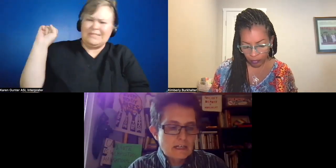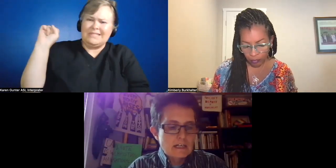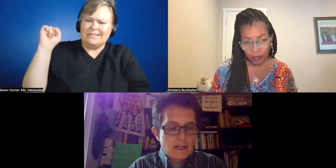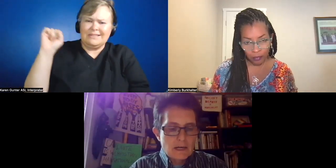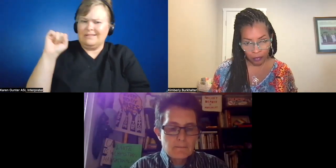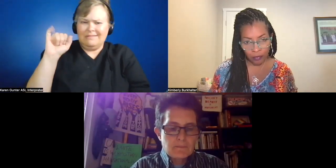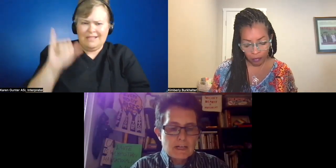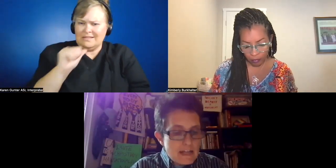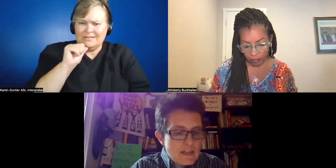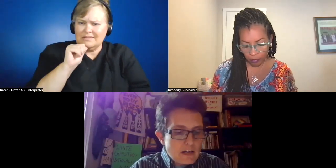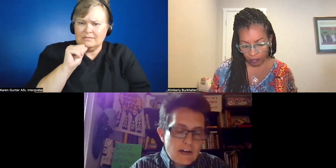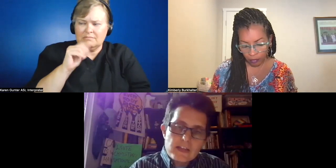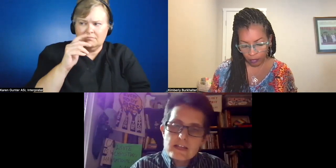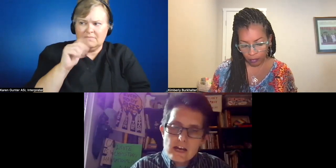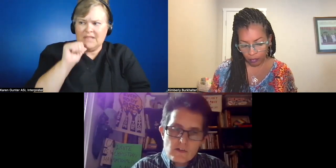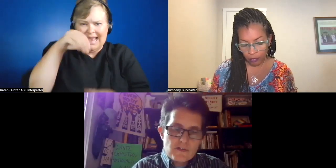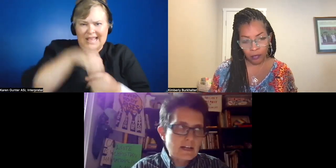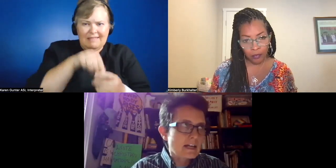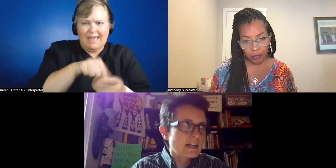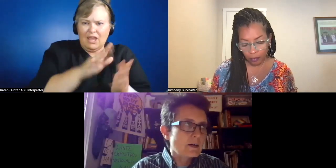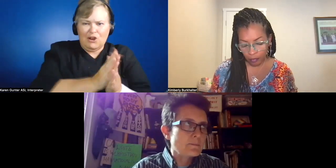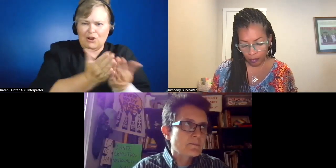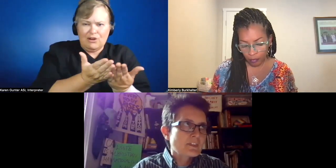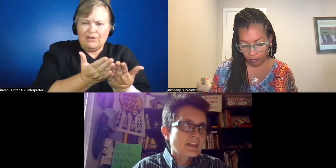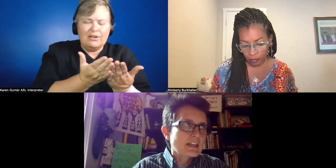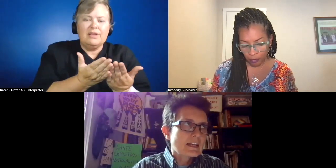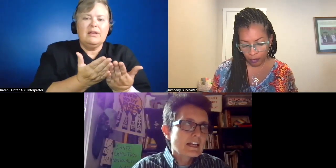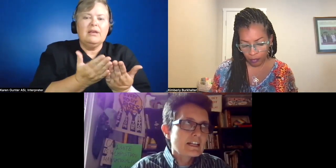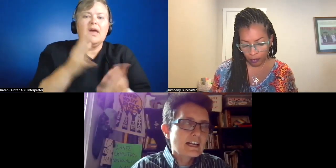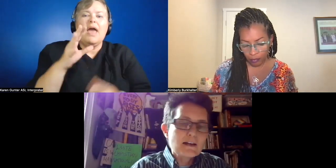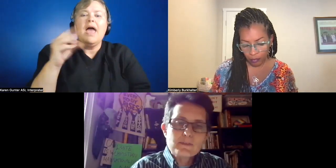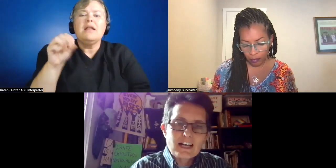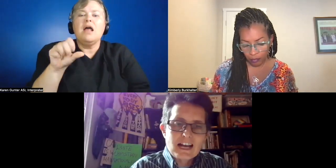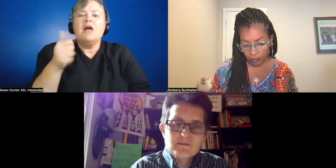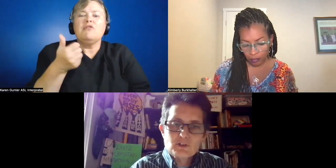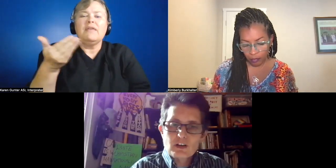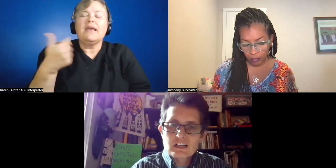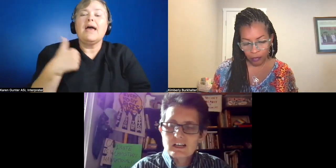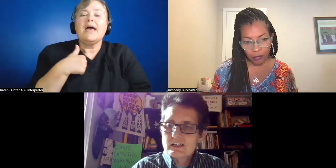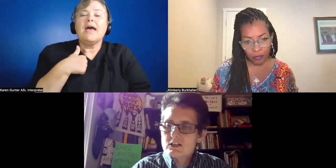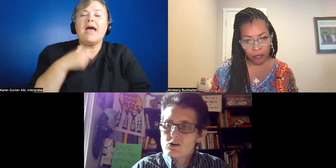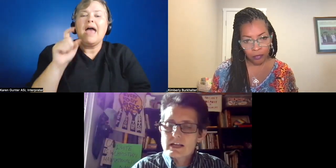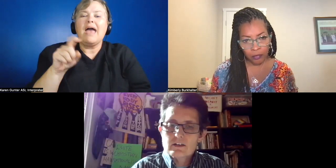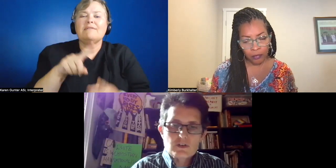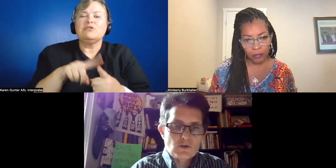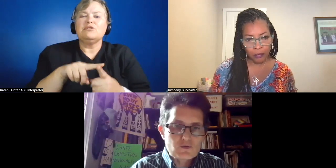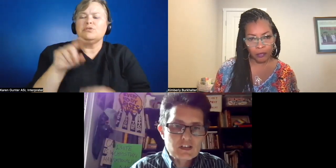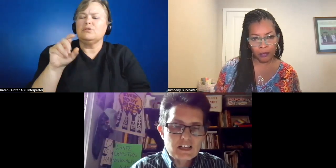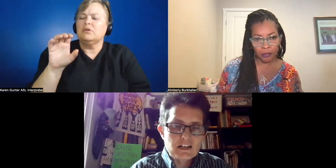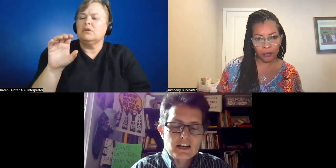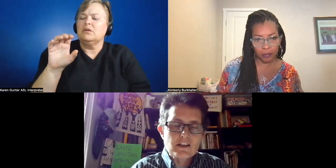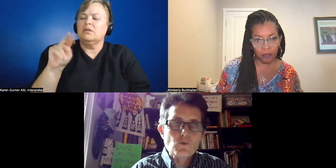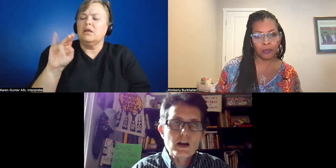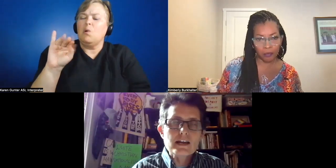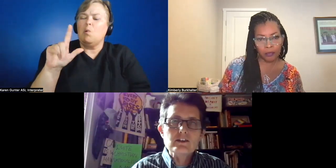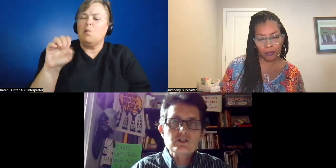really in there. And then the other thing, and I have to credit Nicole Hannah-Jones